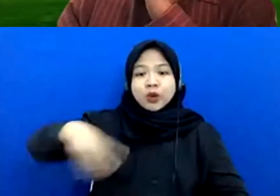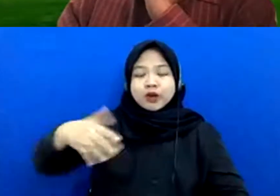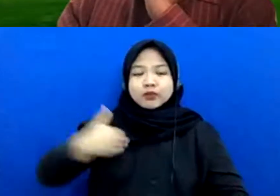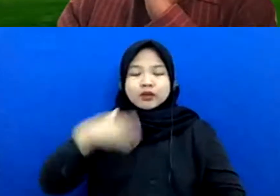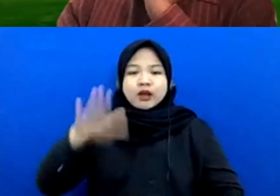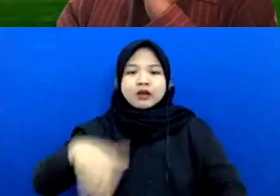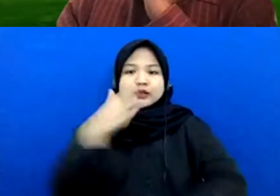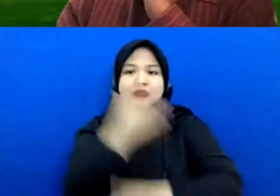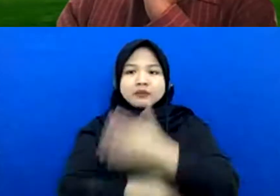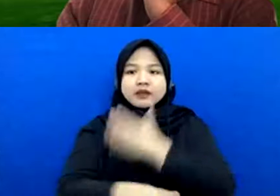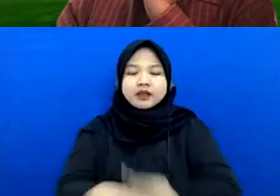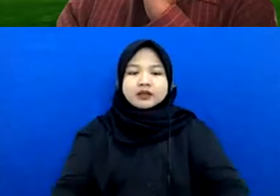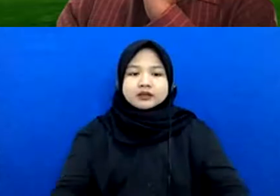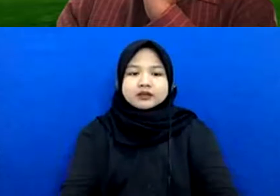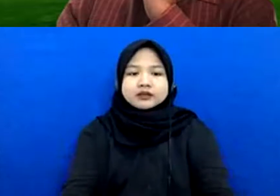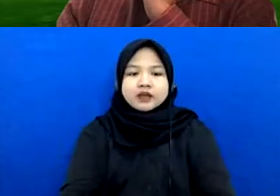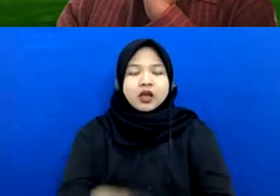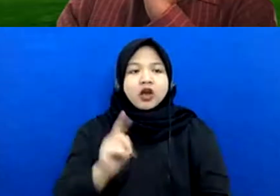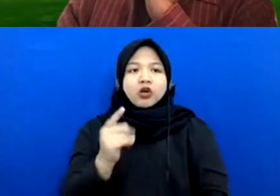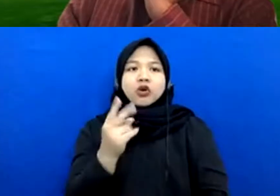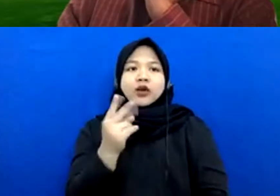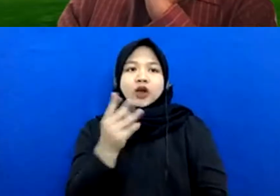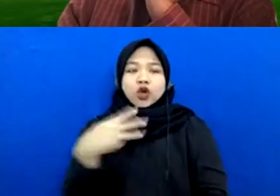with economic limitation?